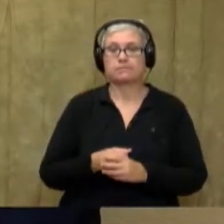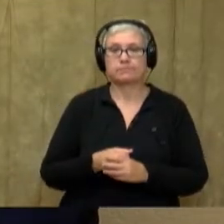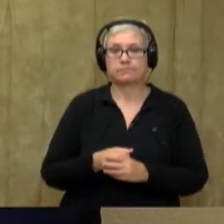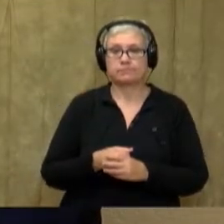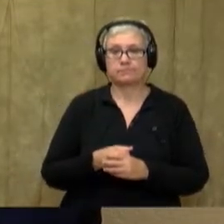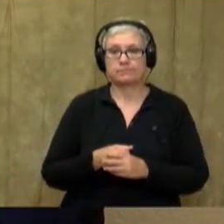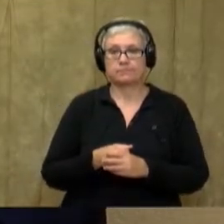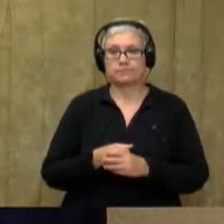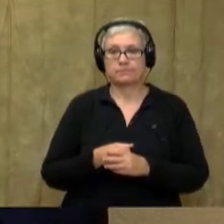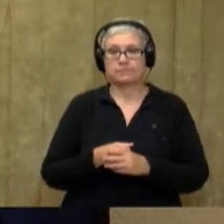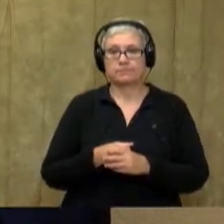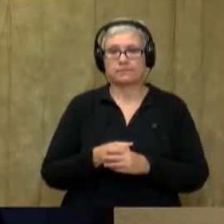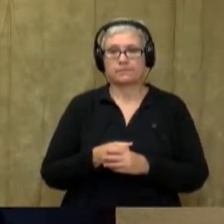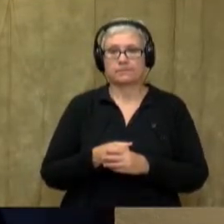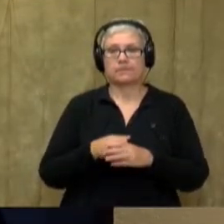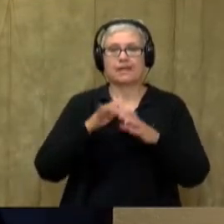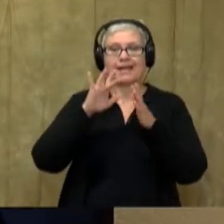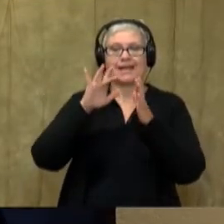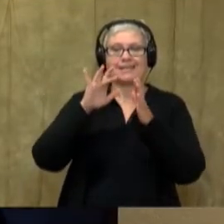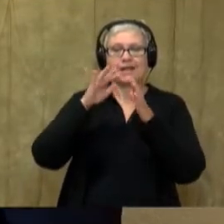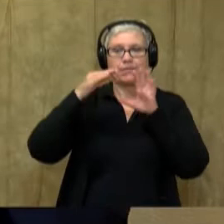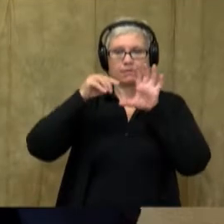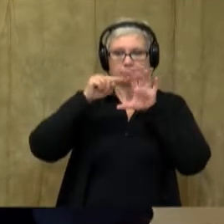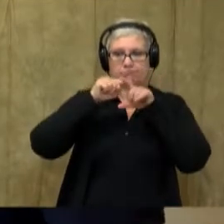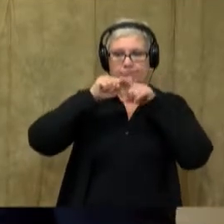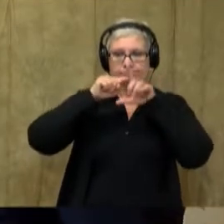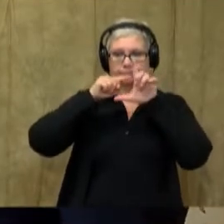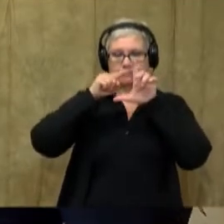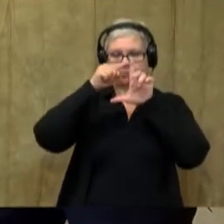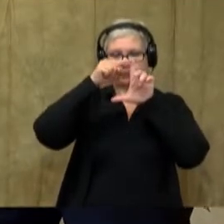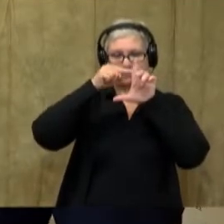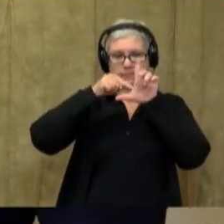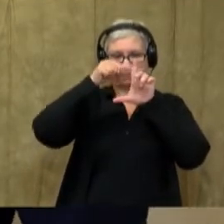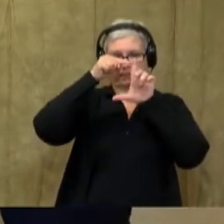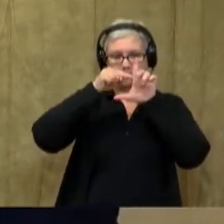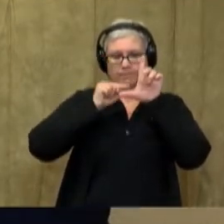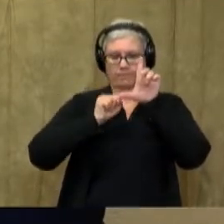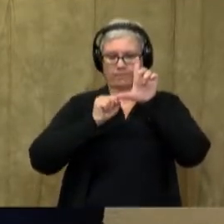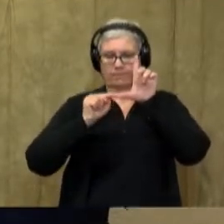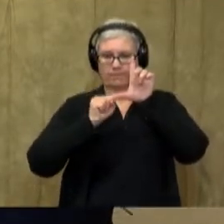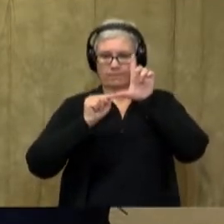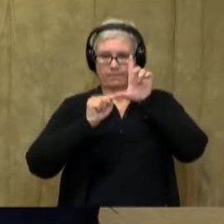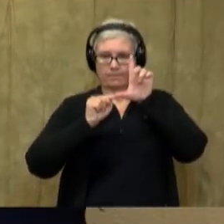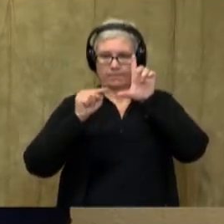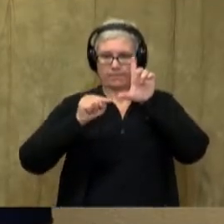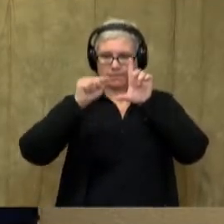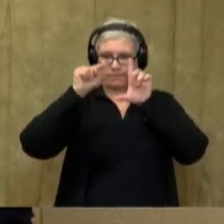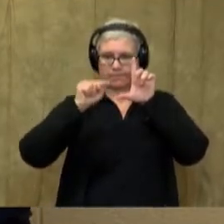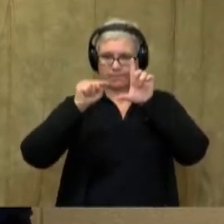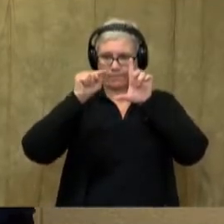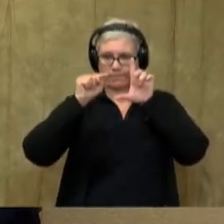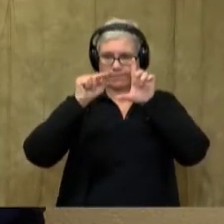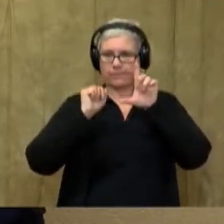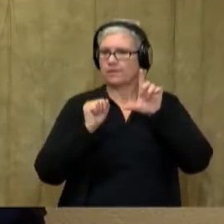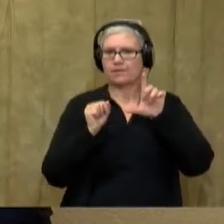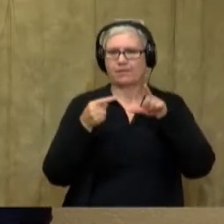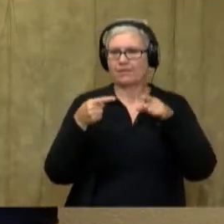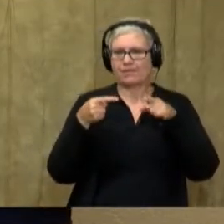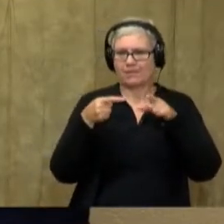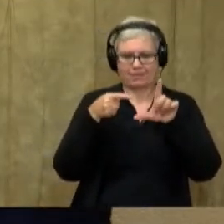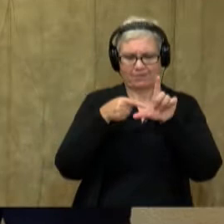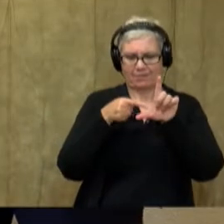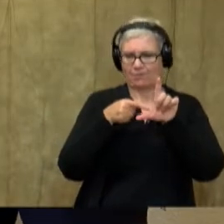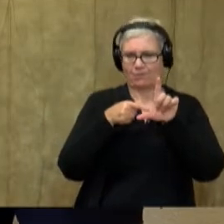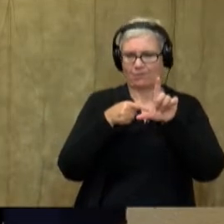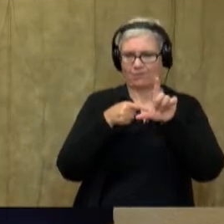is that they're occurring along the edge of our cubes. And we're not including the corners because we've already counted those